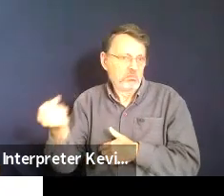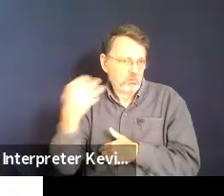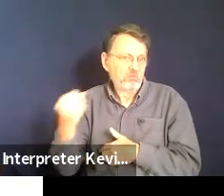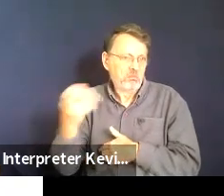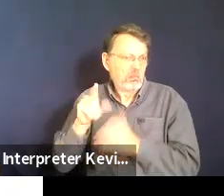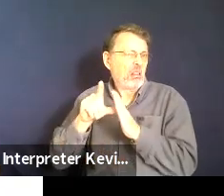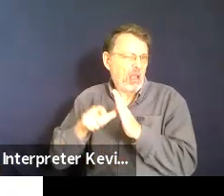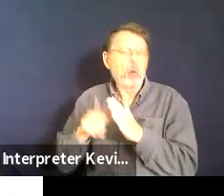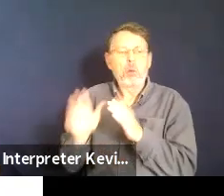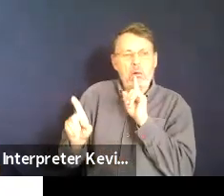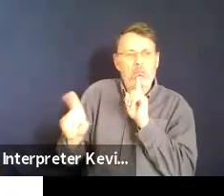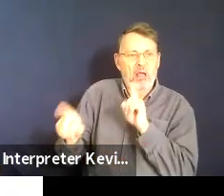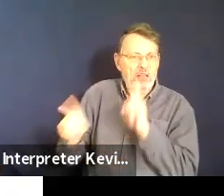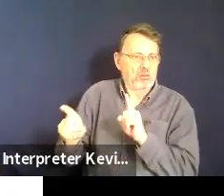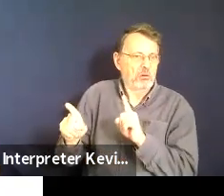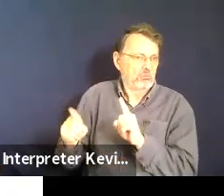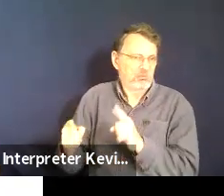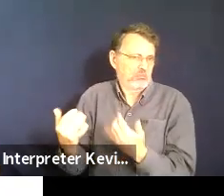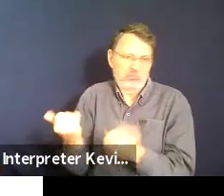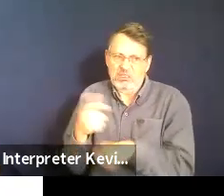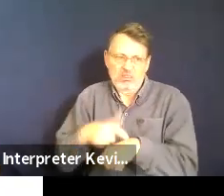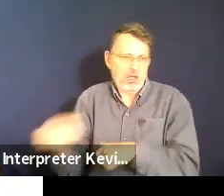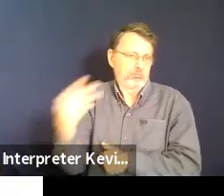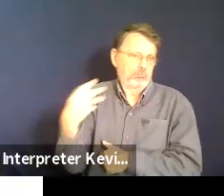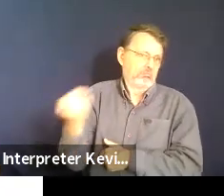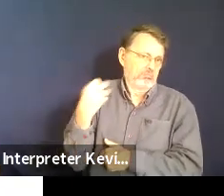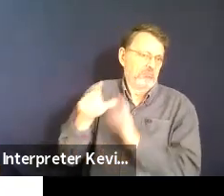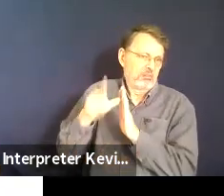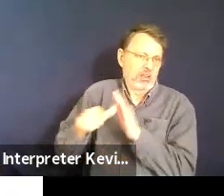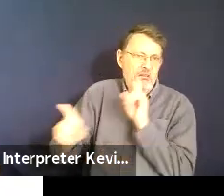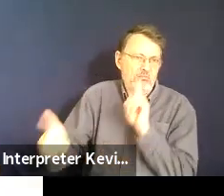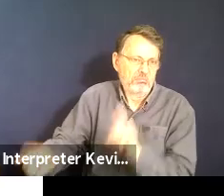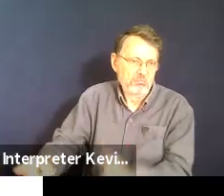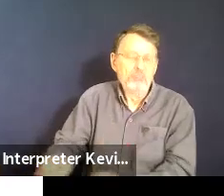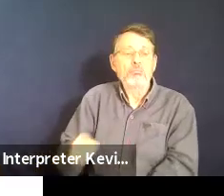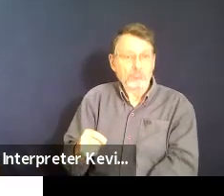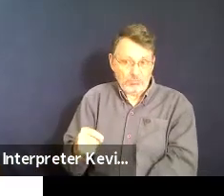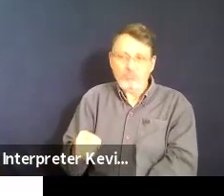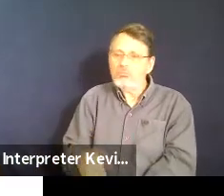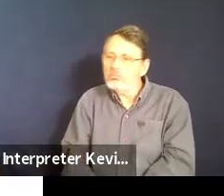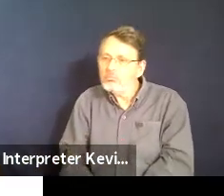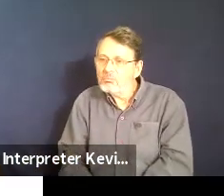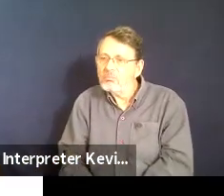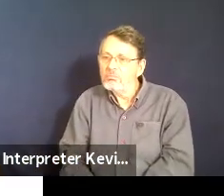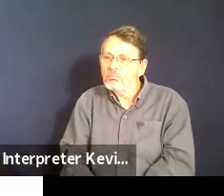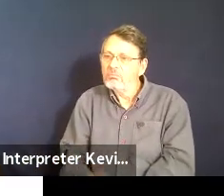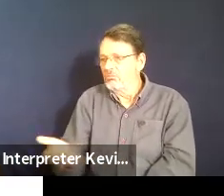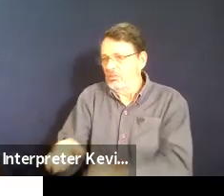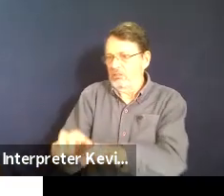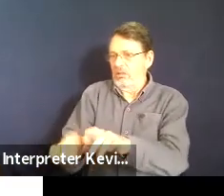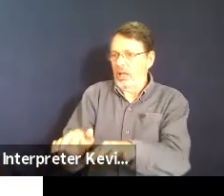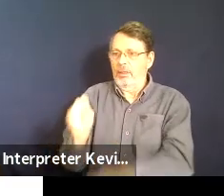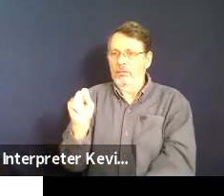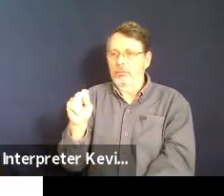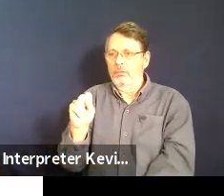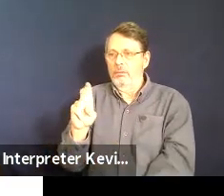during the presentation. To submit those questions, as shown on the screen, you can type and submit your questions